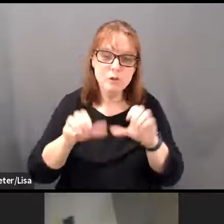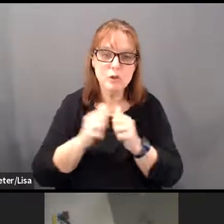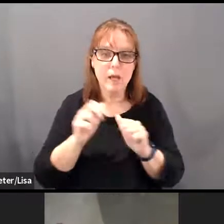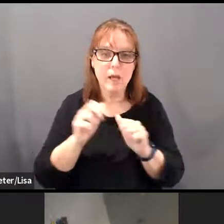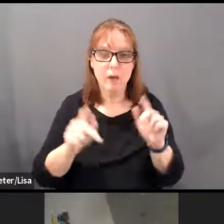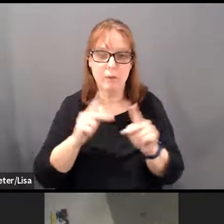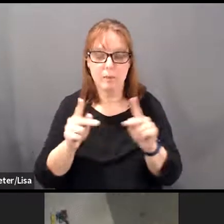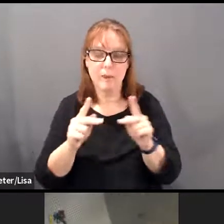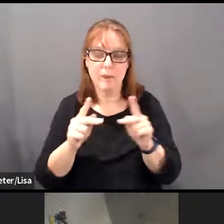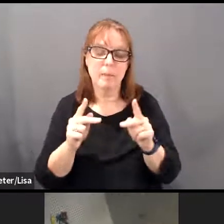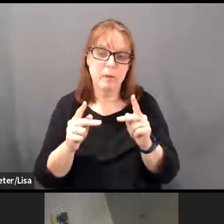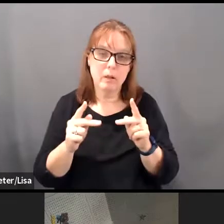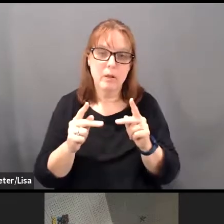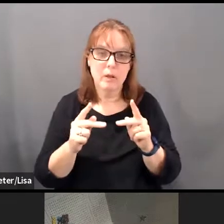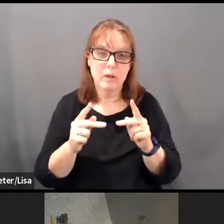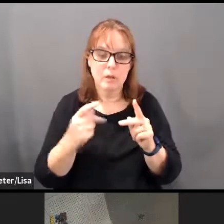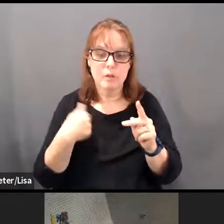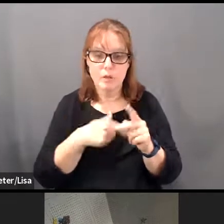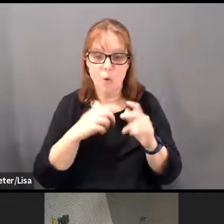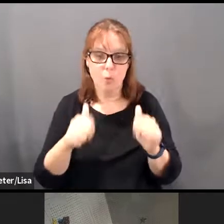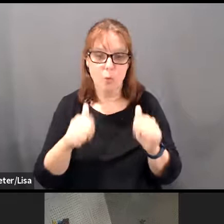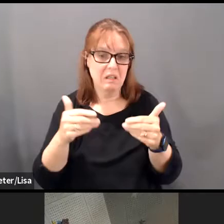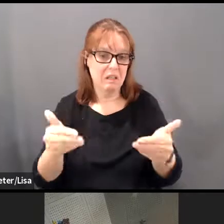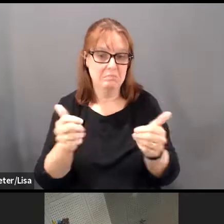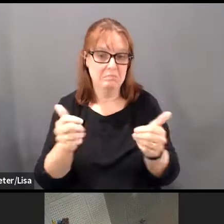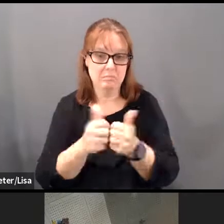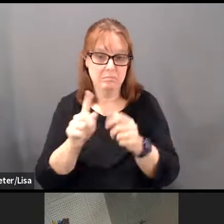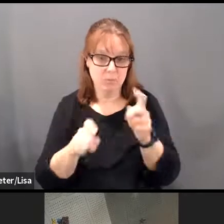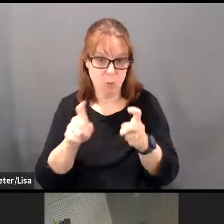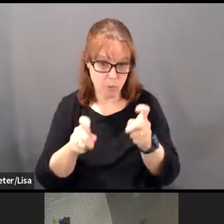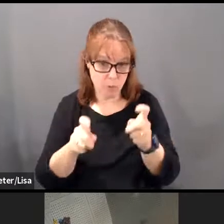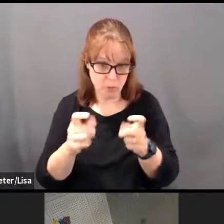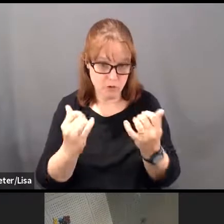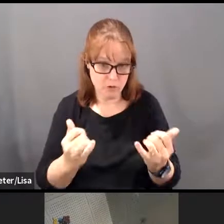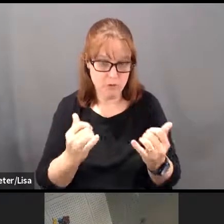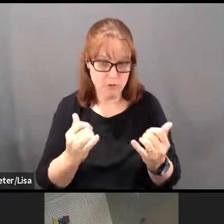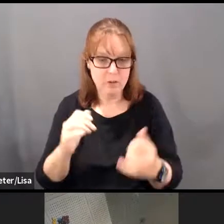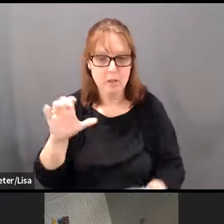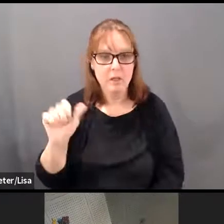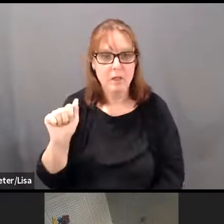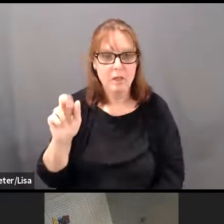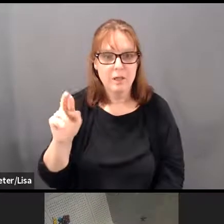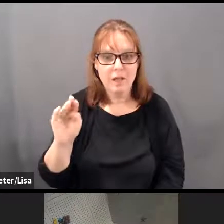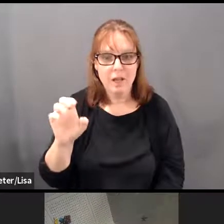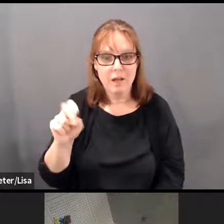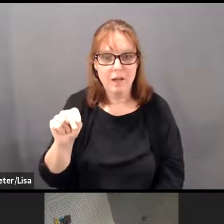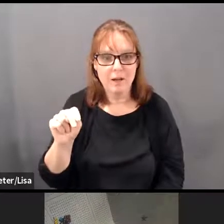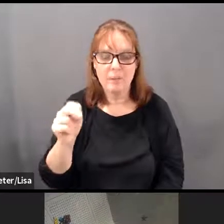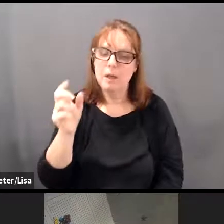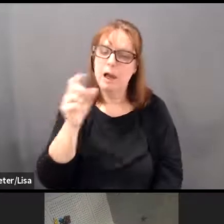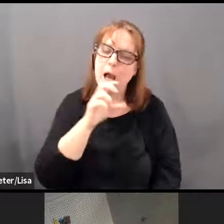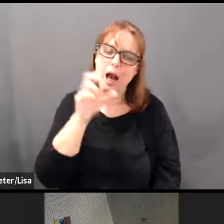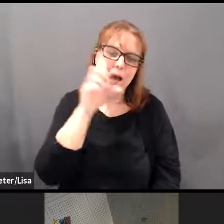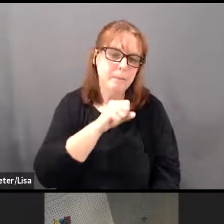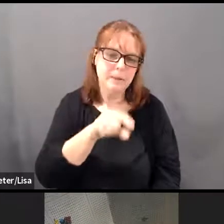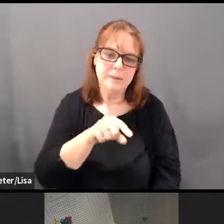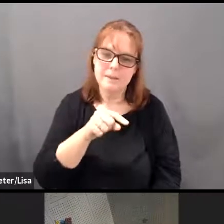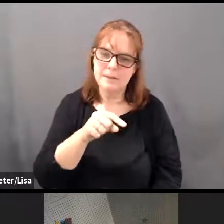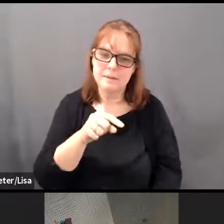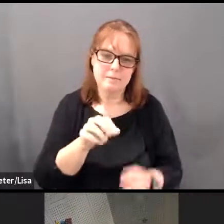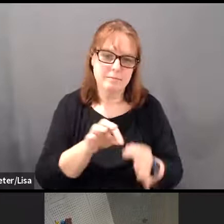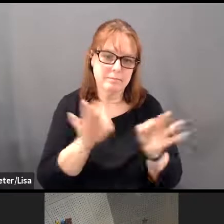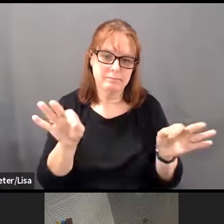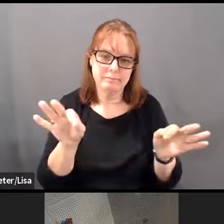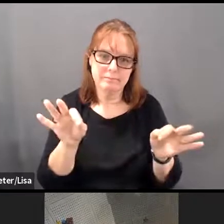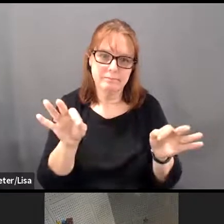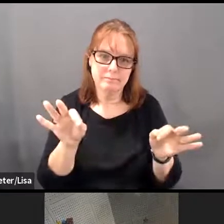prompt some questions there. And I'm sorry, Carmen just said, I missed this, Carmen, because I was showing slides.